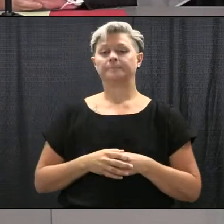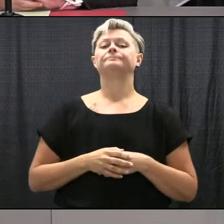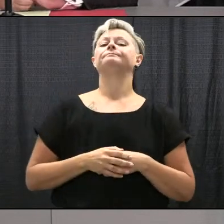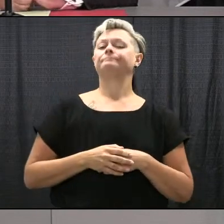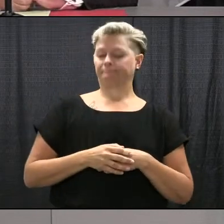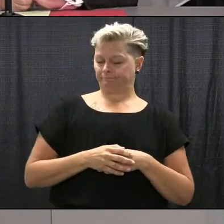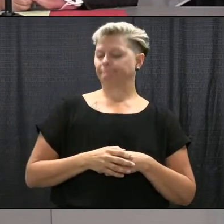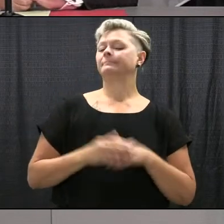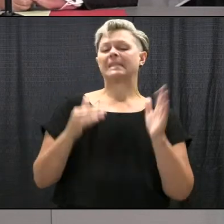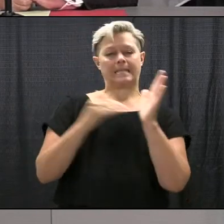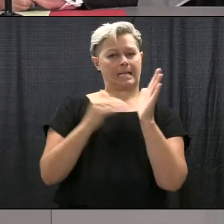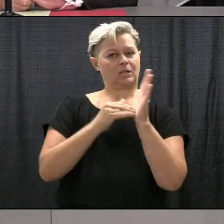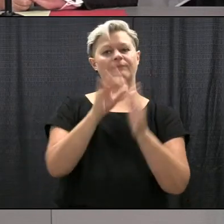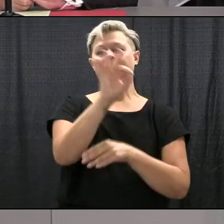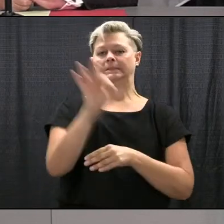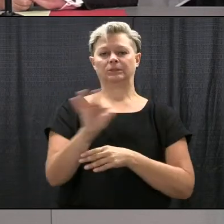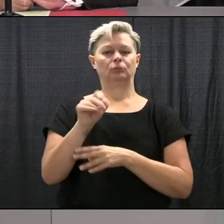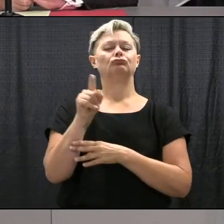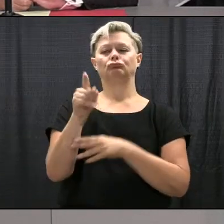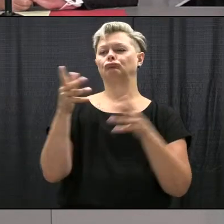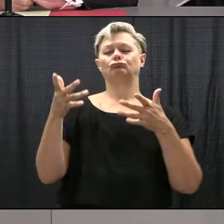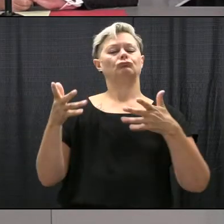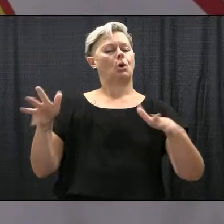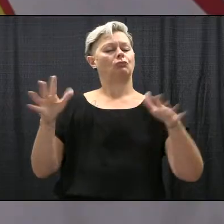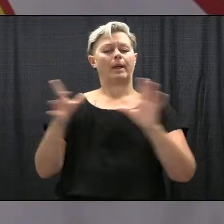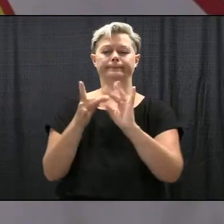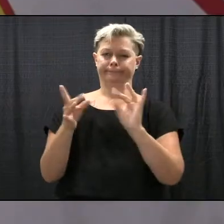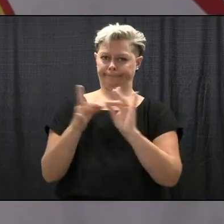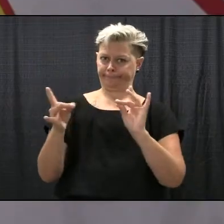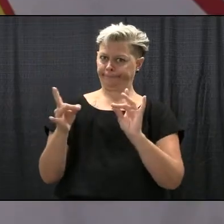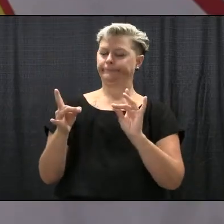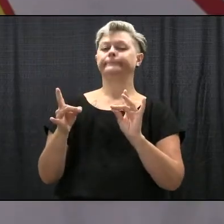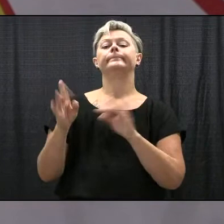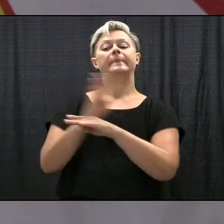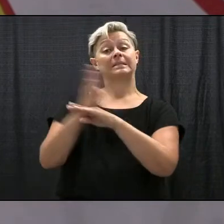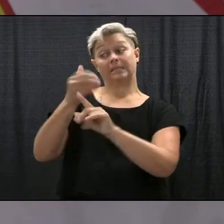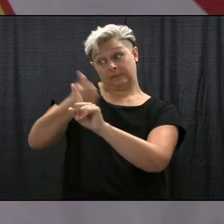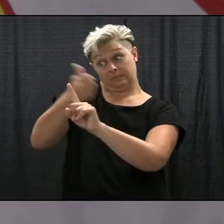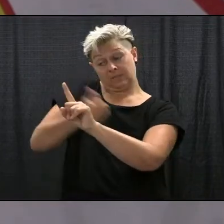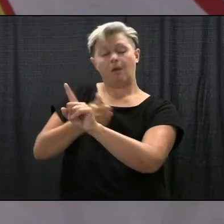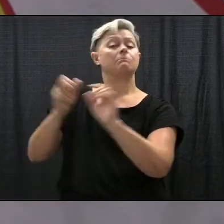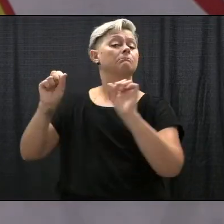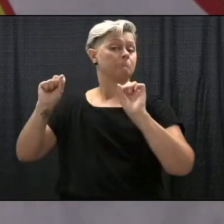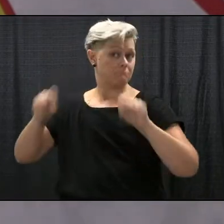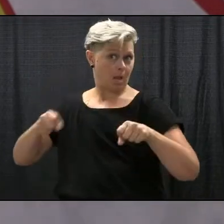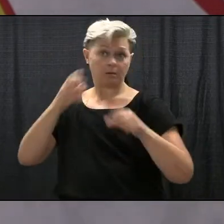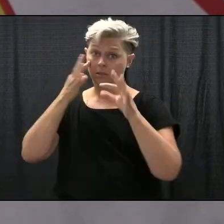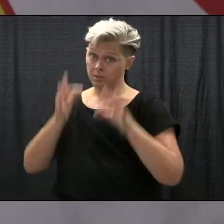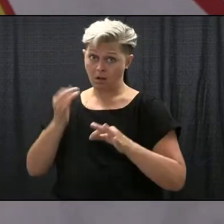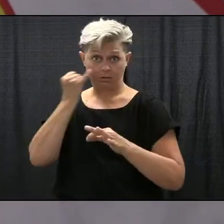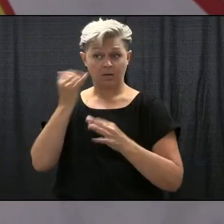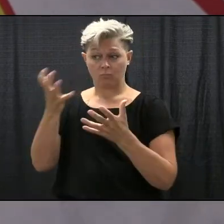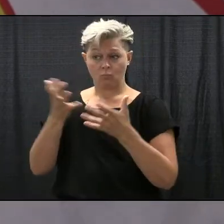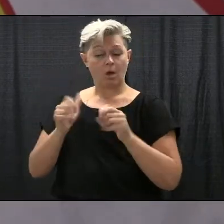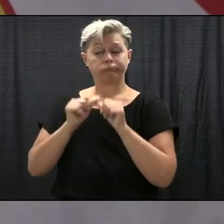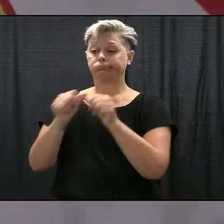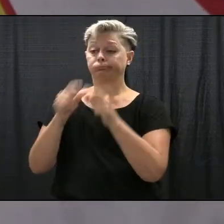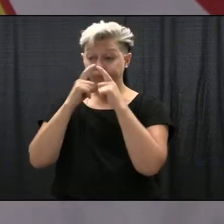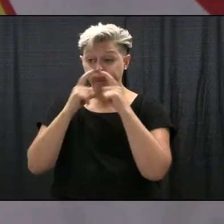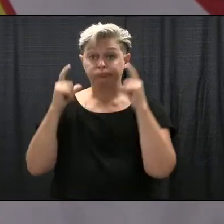Fitzgerald has alluded to, it's certainly within the business's prerogative to determine